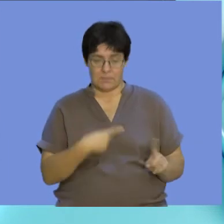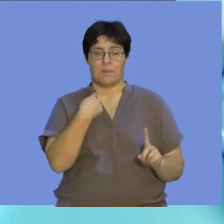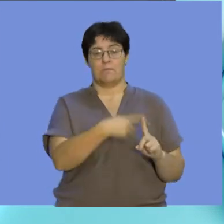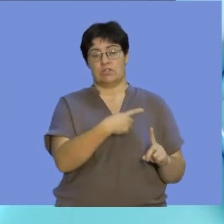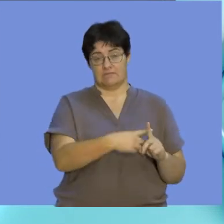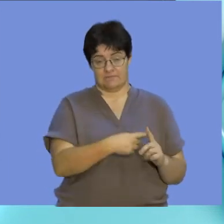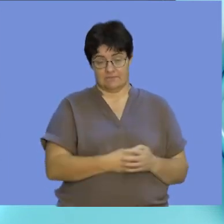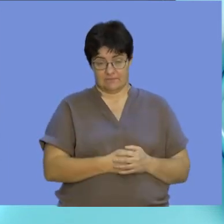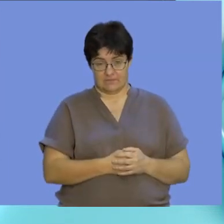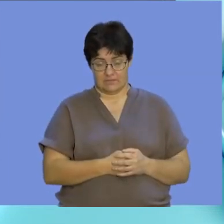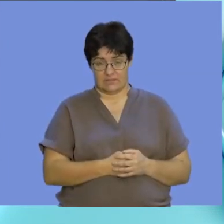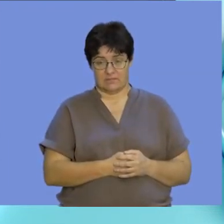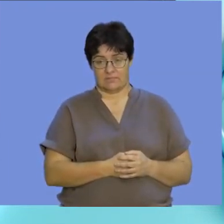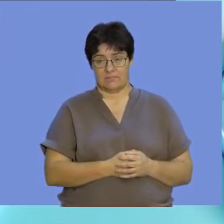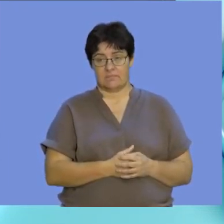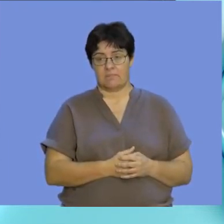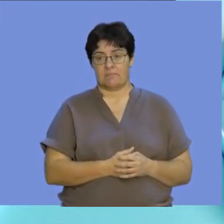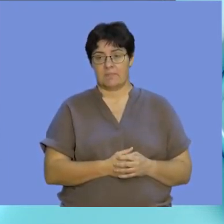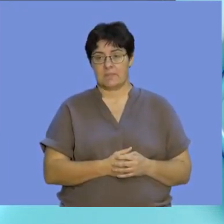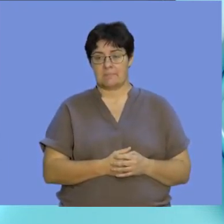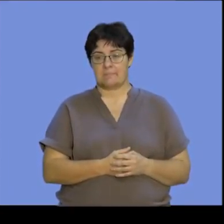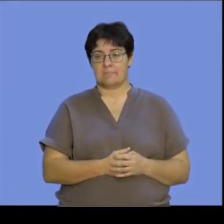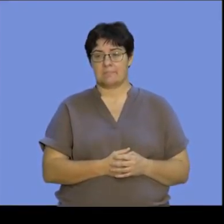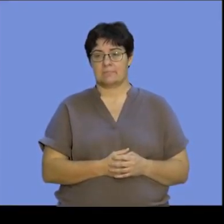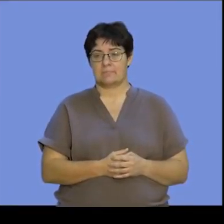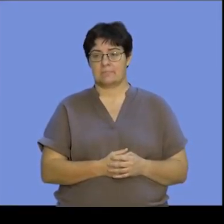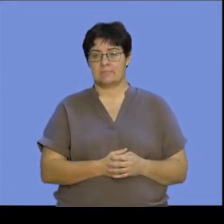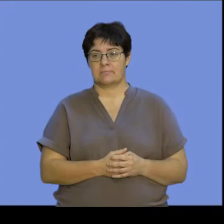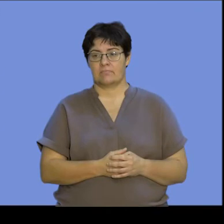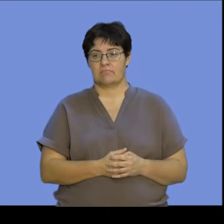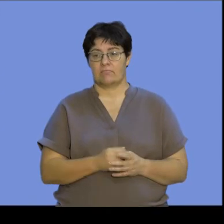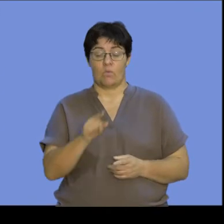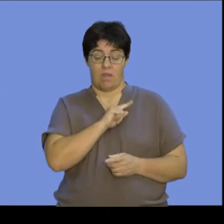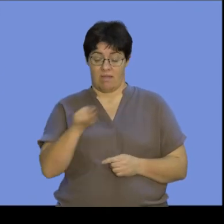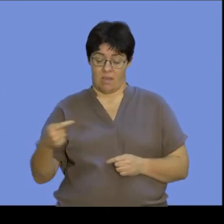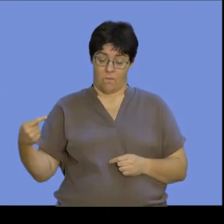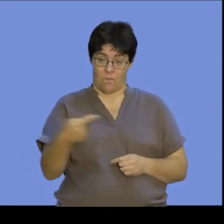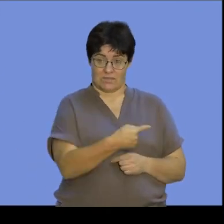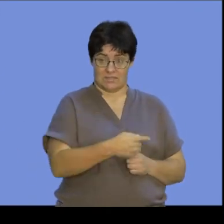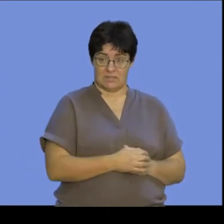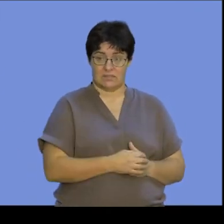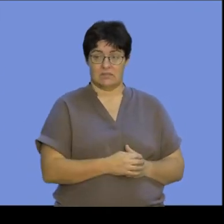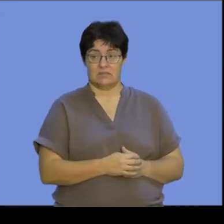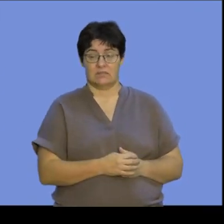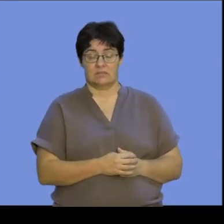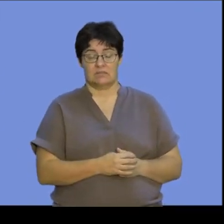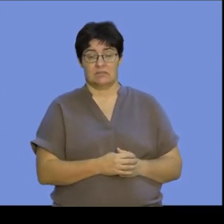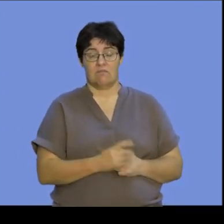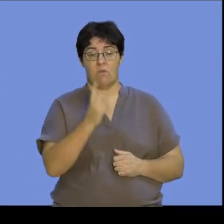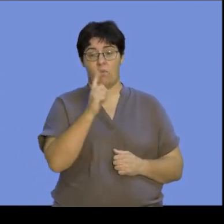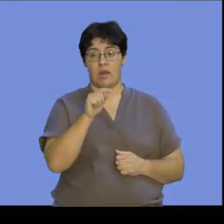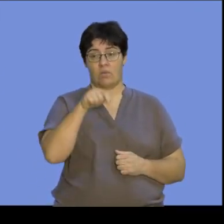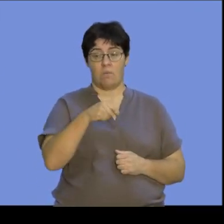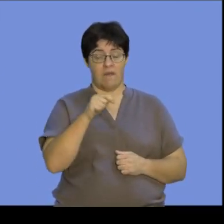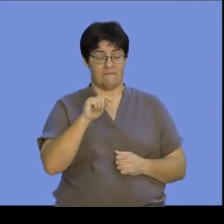positive. So, that means for us, because that's going west, the 1,5 is